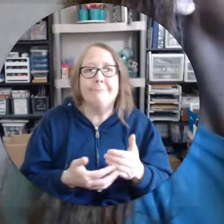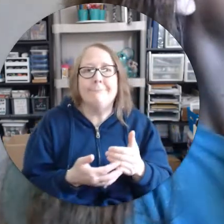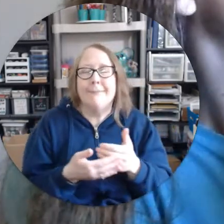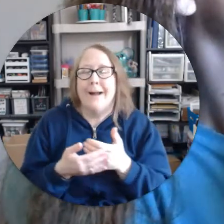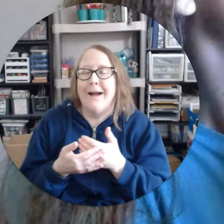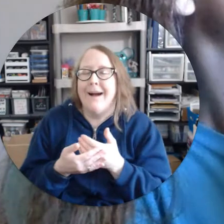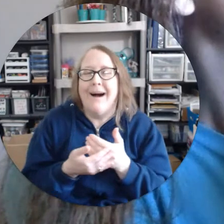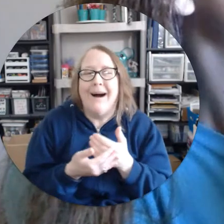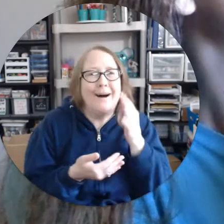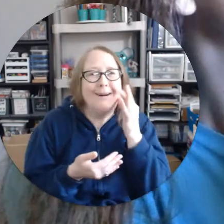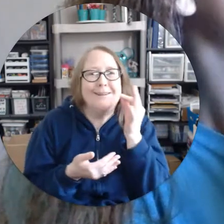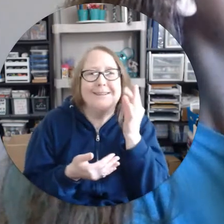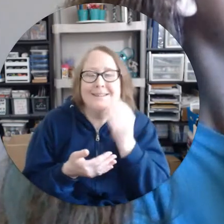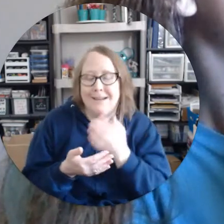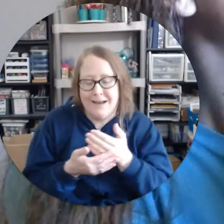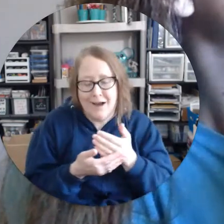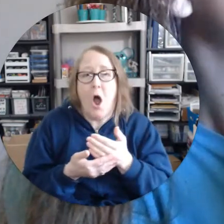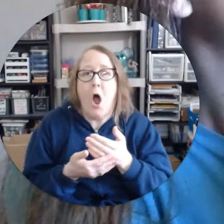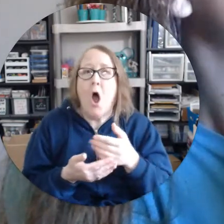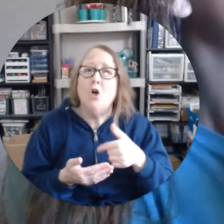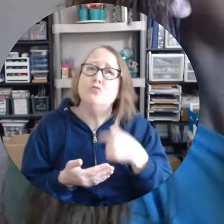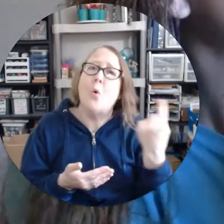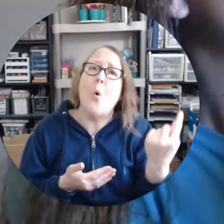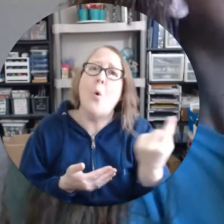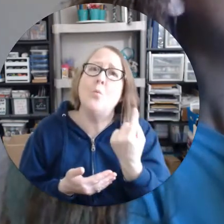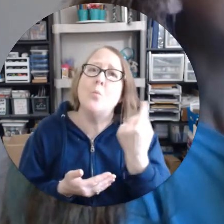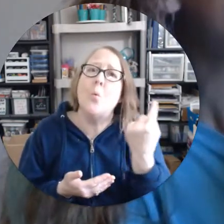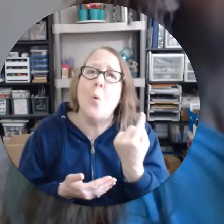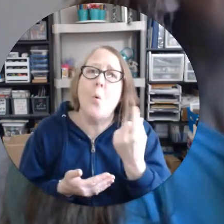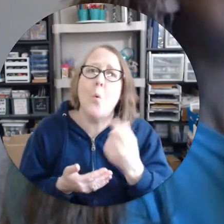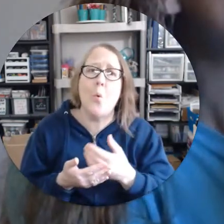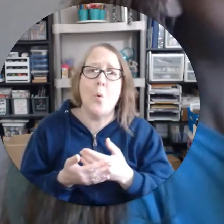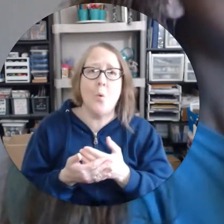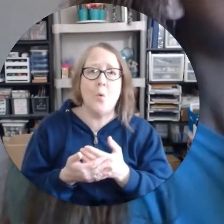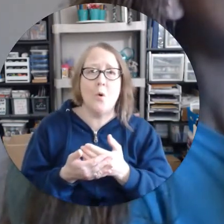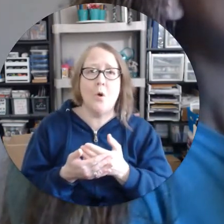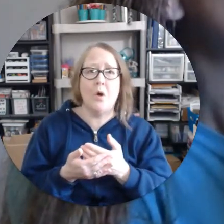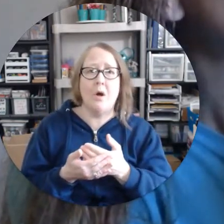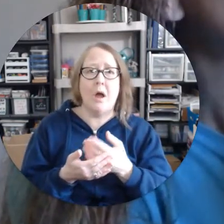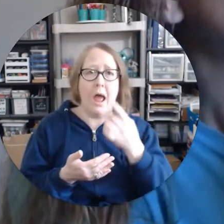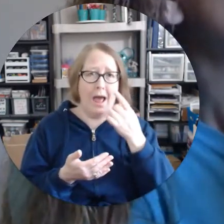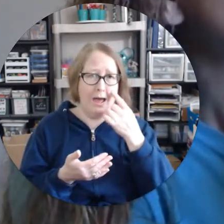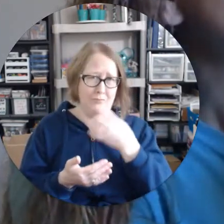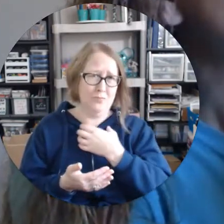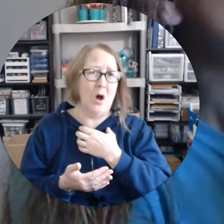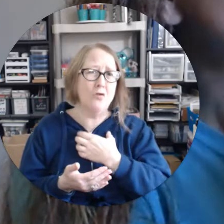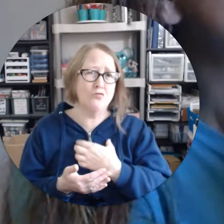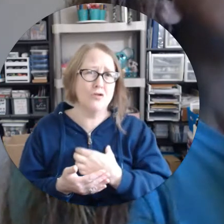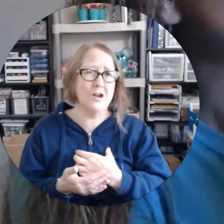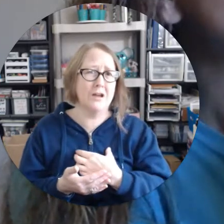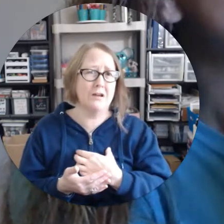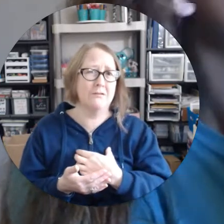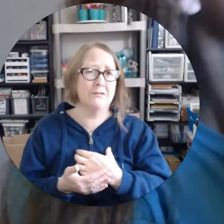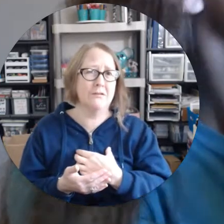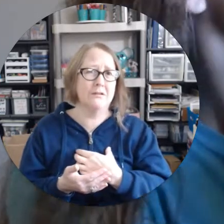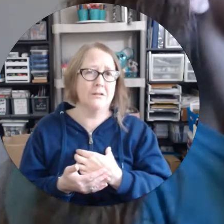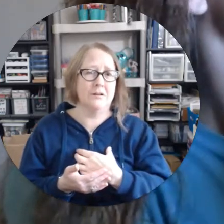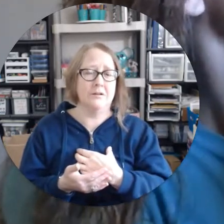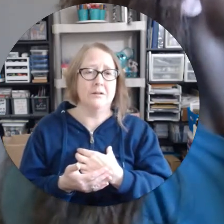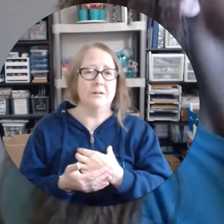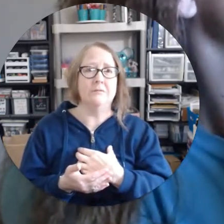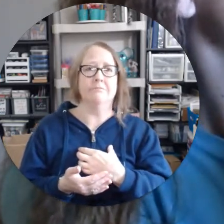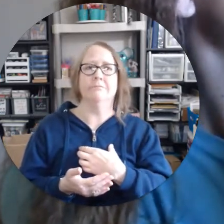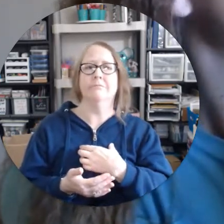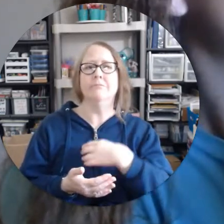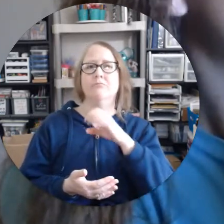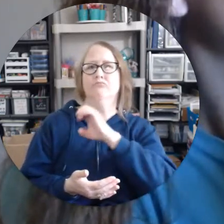her. She's all alone. I think she's hungry. Esperanza reached for